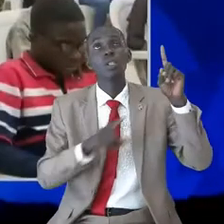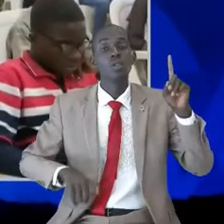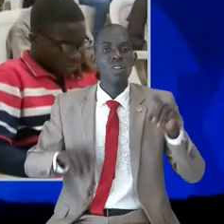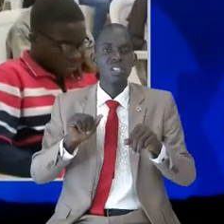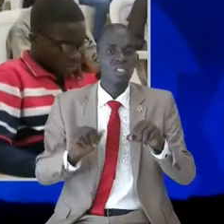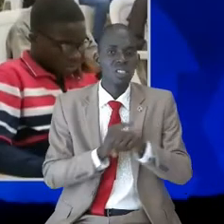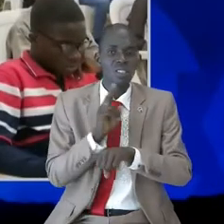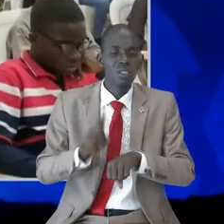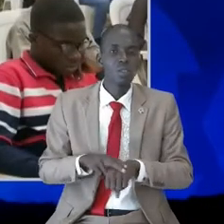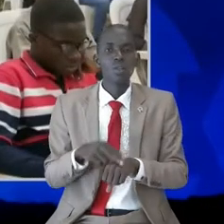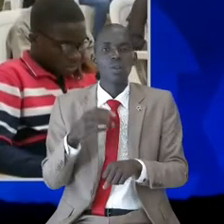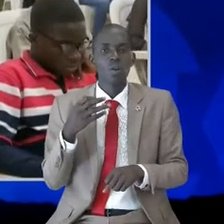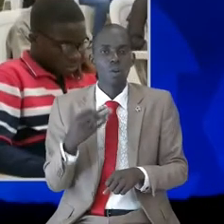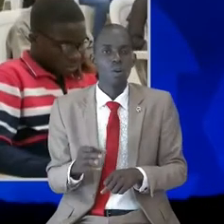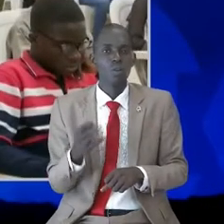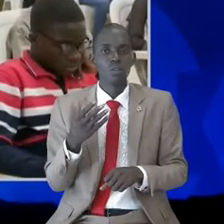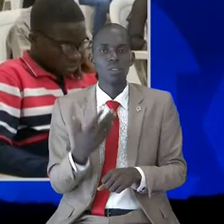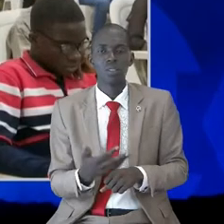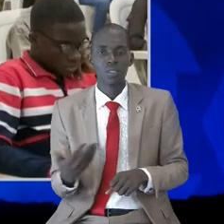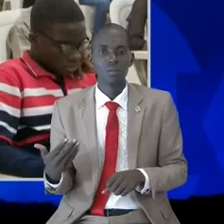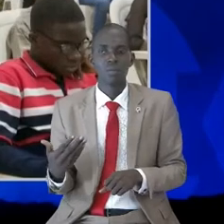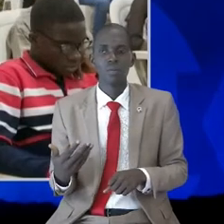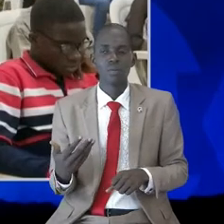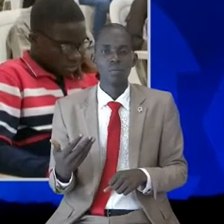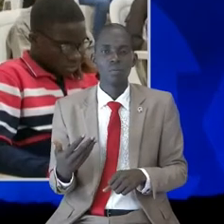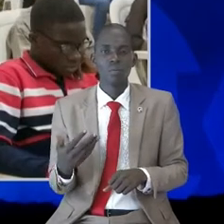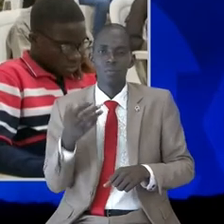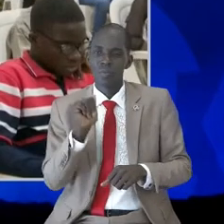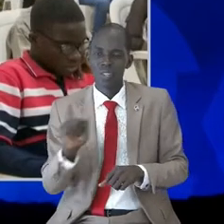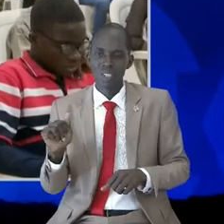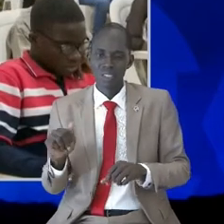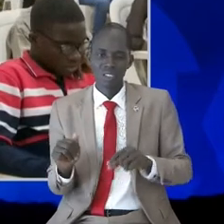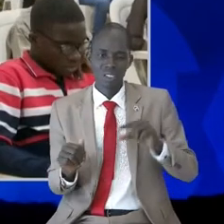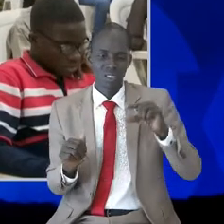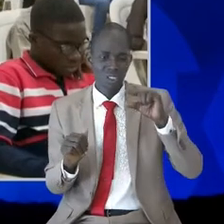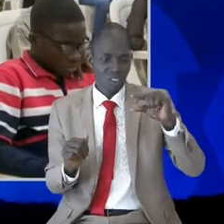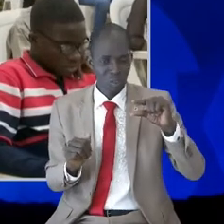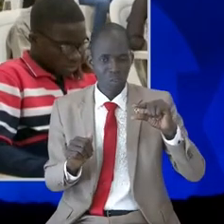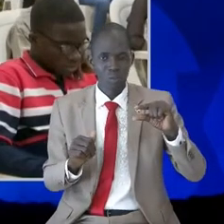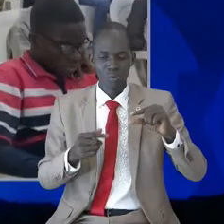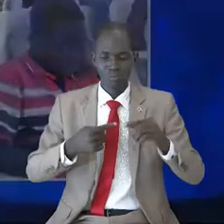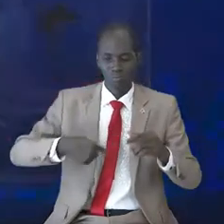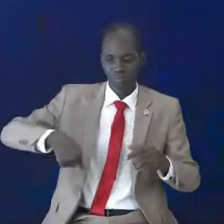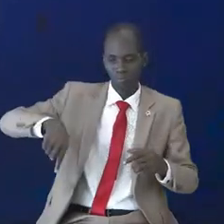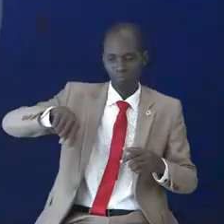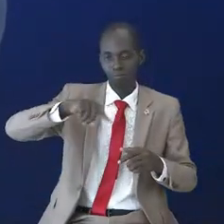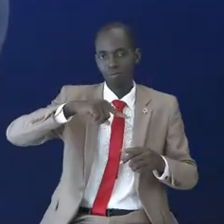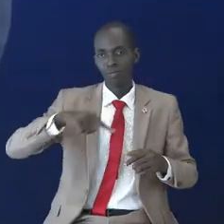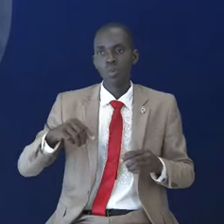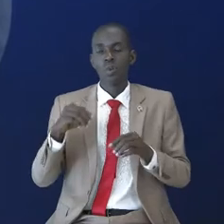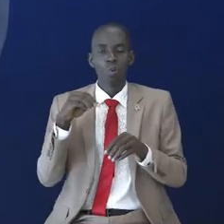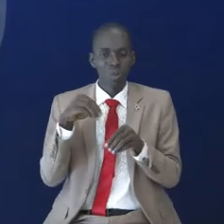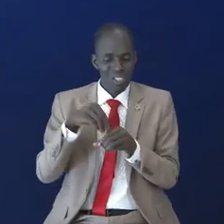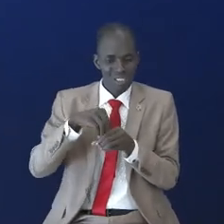nation within a larger nation, a little circle within a